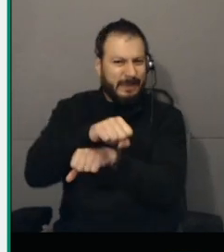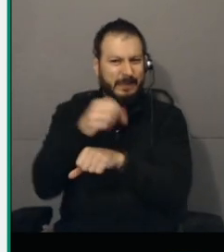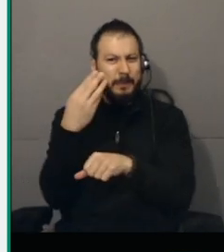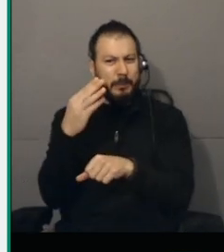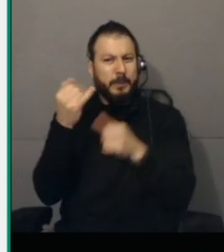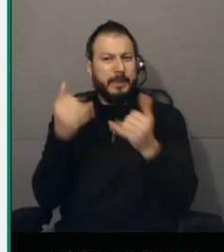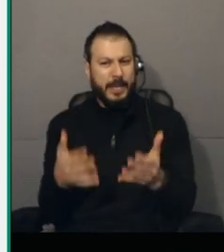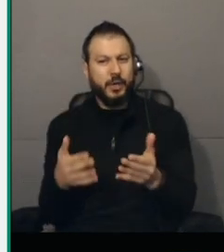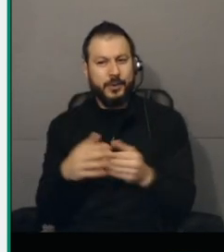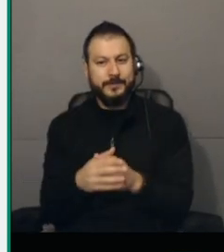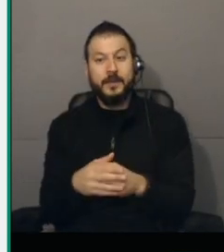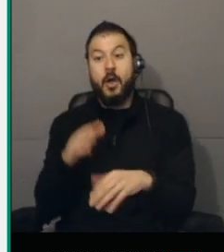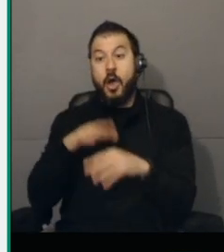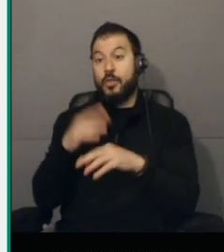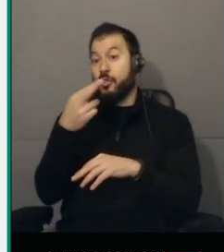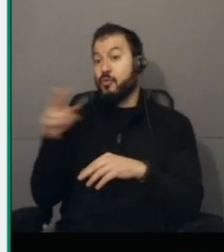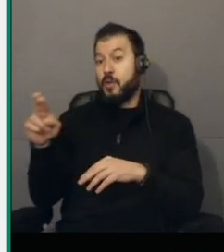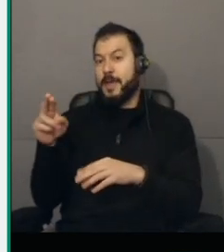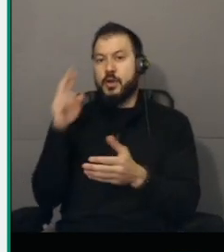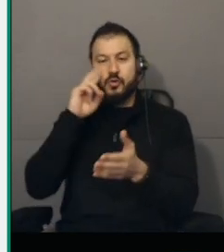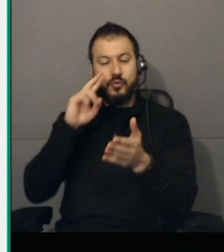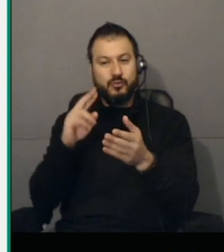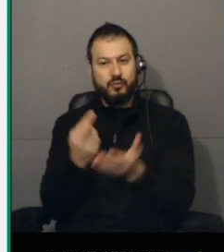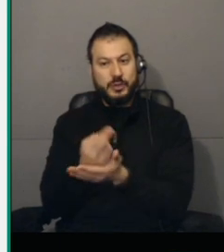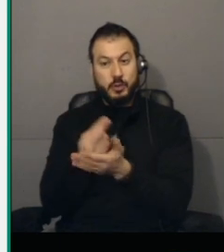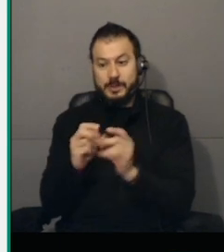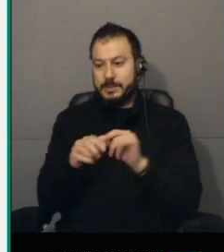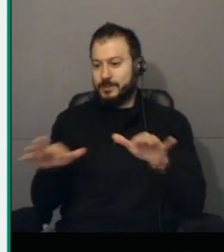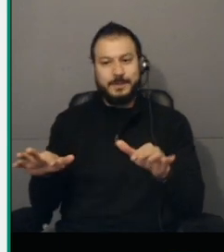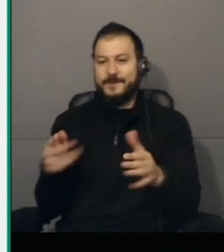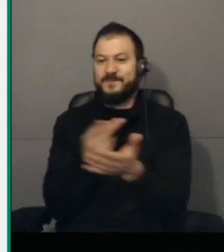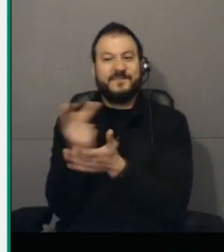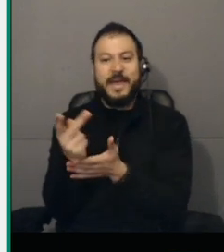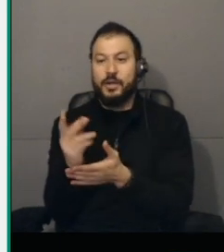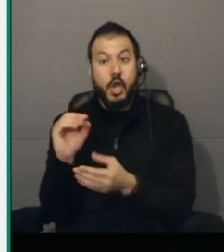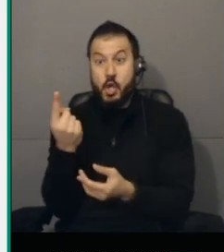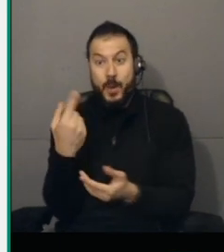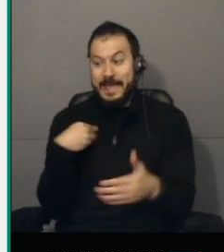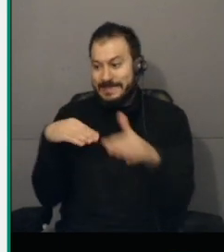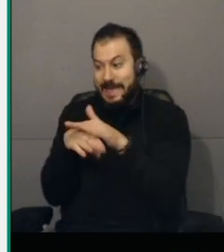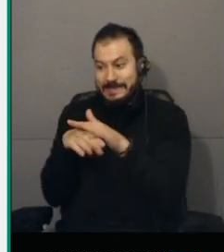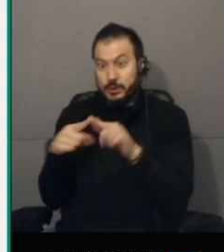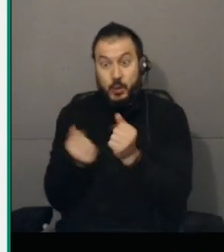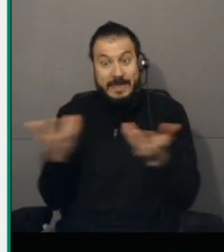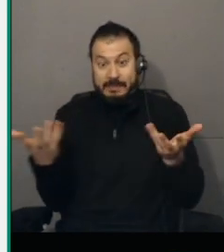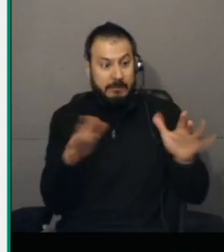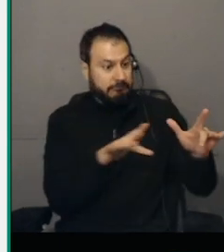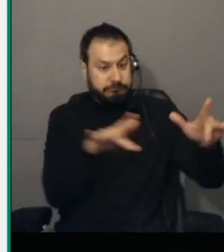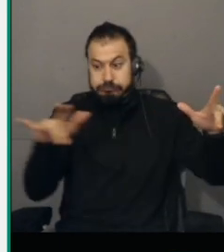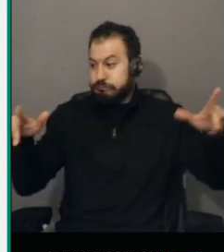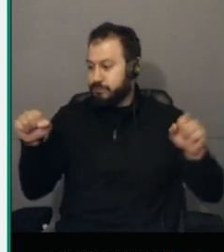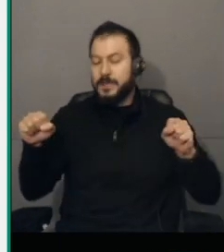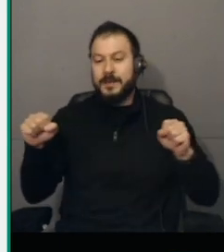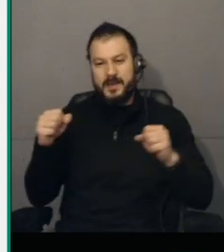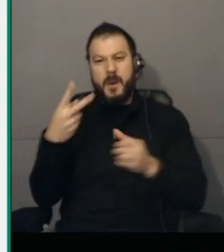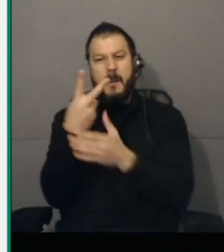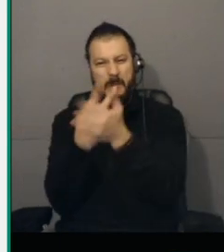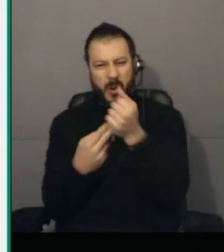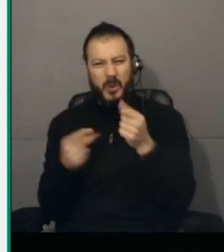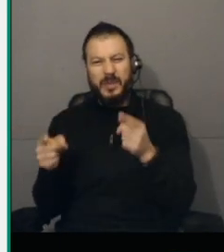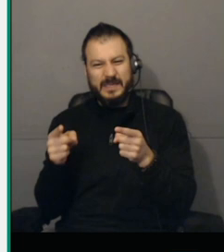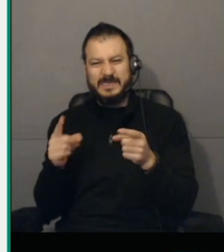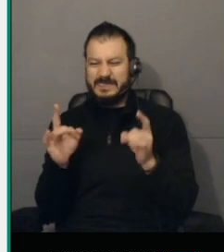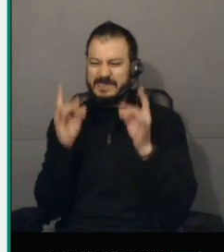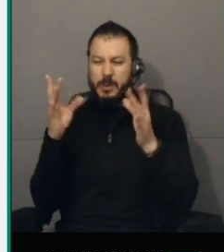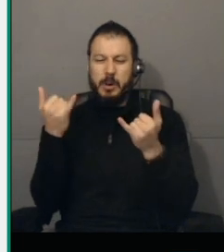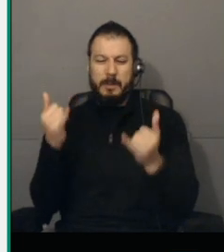In an even more extreme case on the right, resource distribution has failed completely and no one has access to anything. Both of these are terrible player experiences